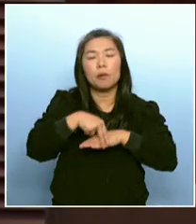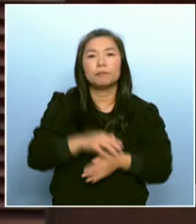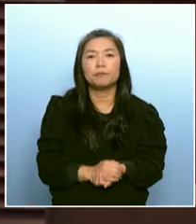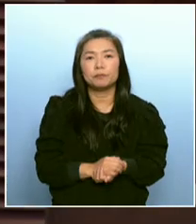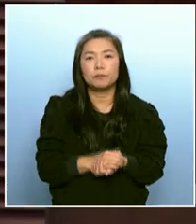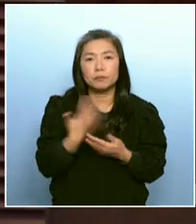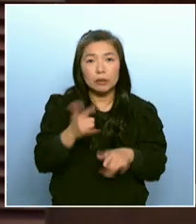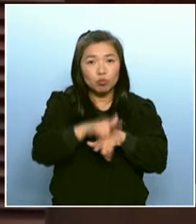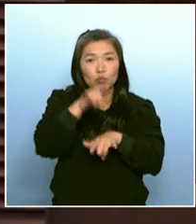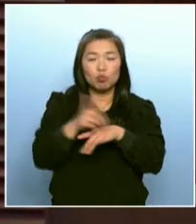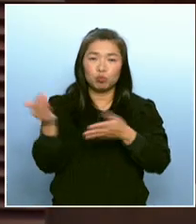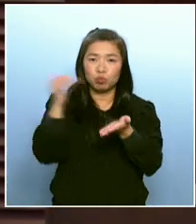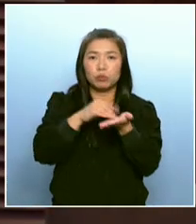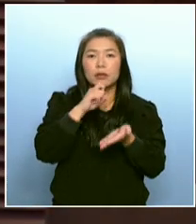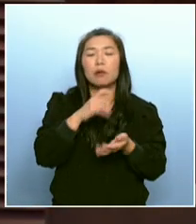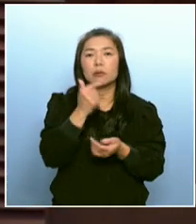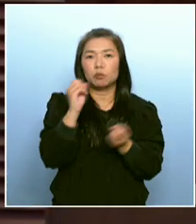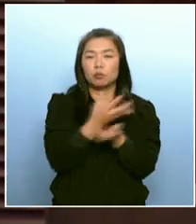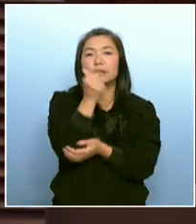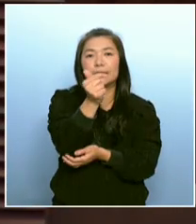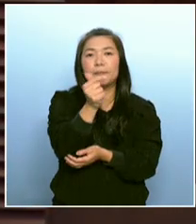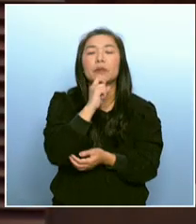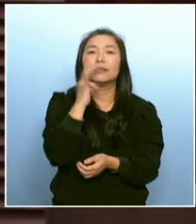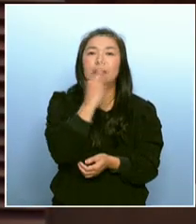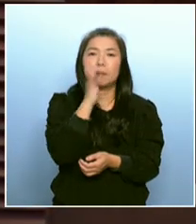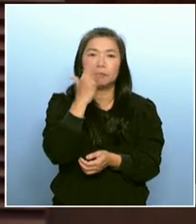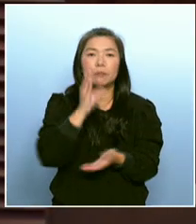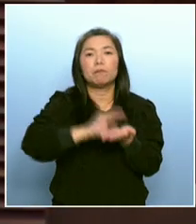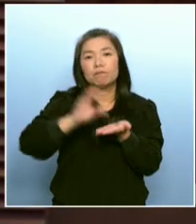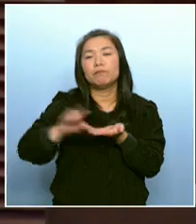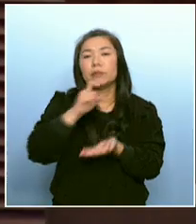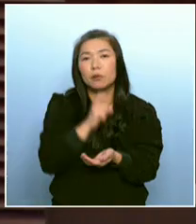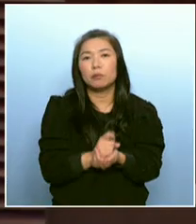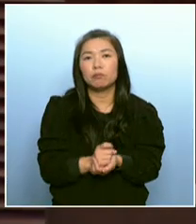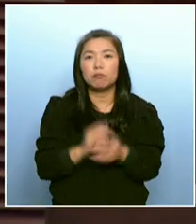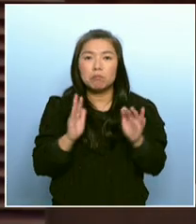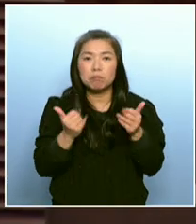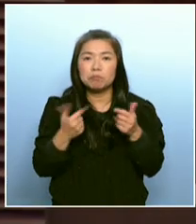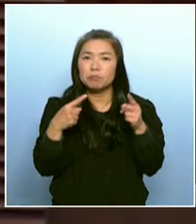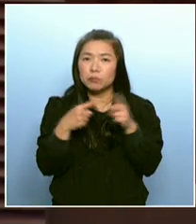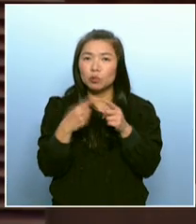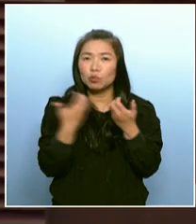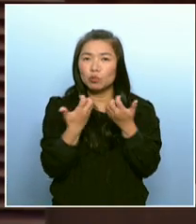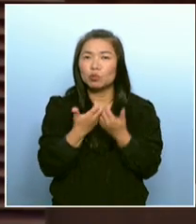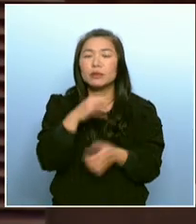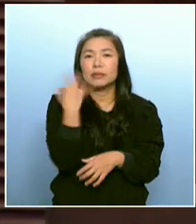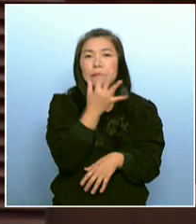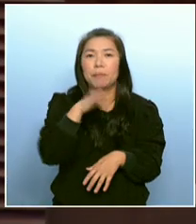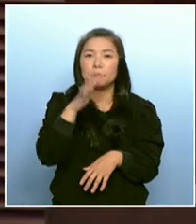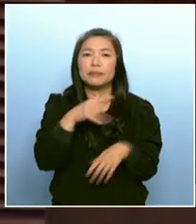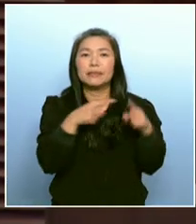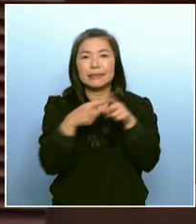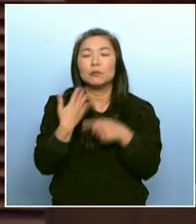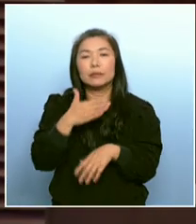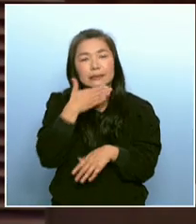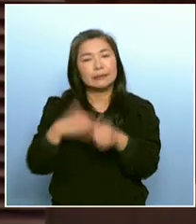implementation of projects. So far, the fund has already implemented 355 projects benefiting